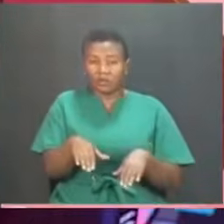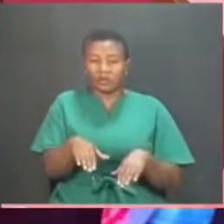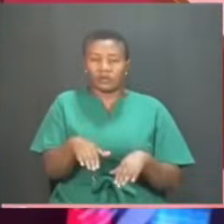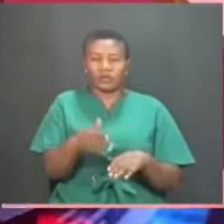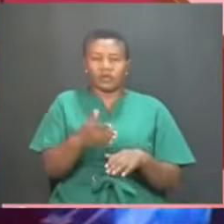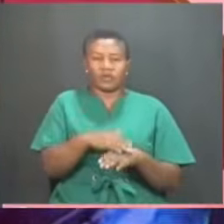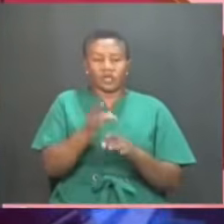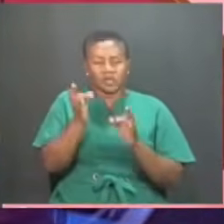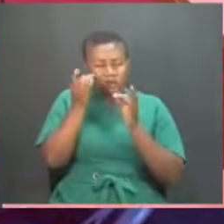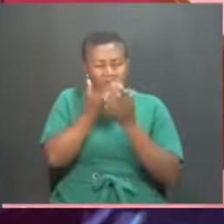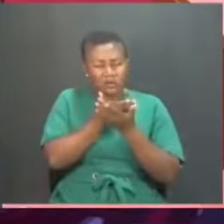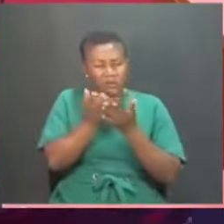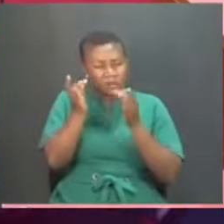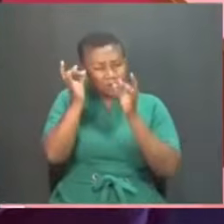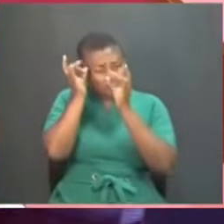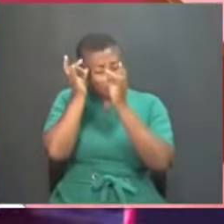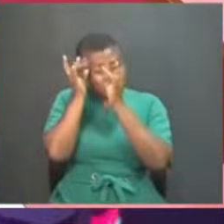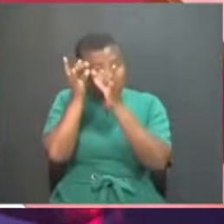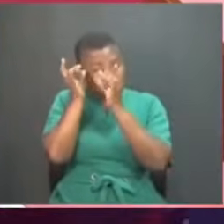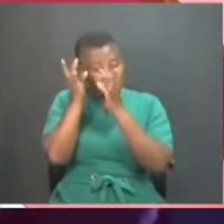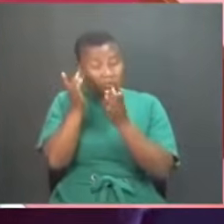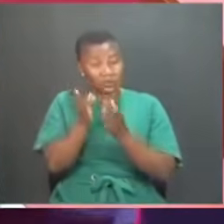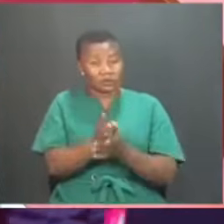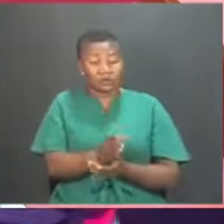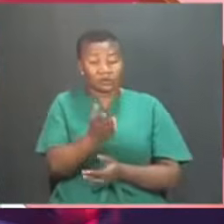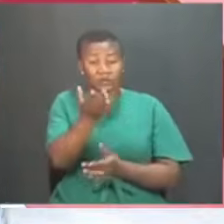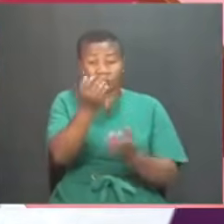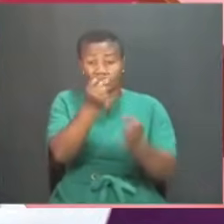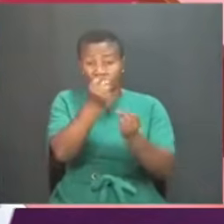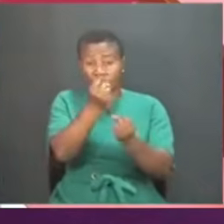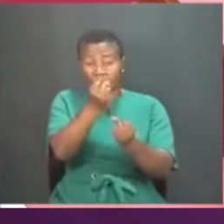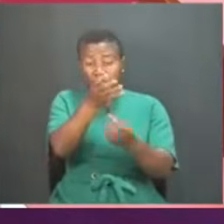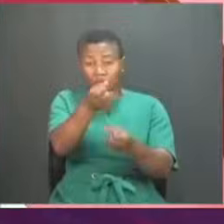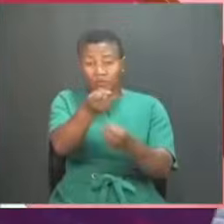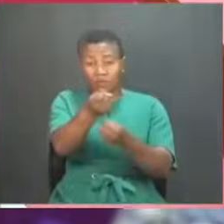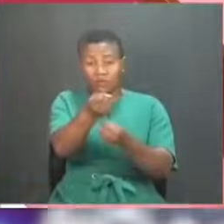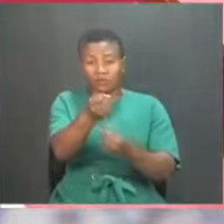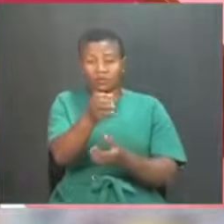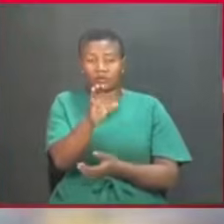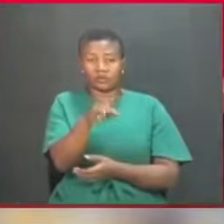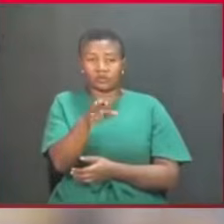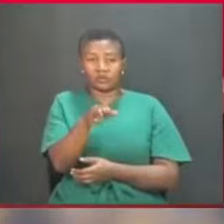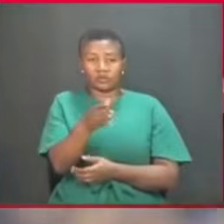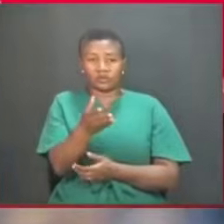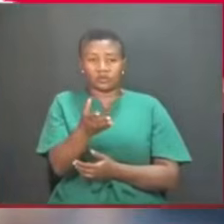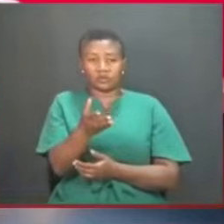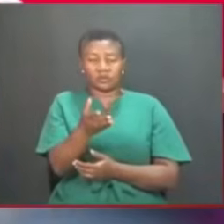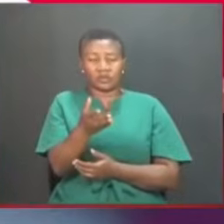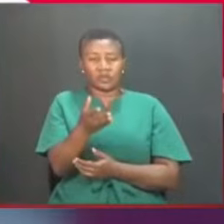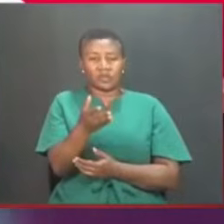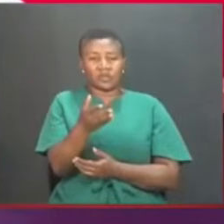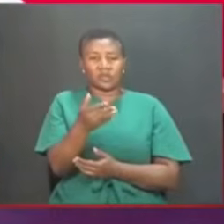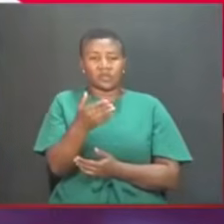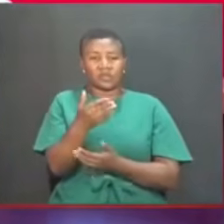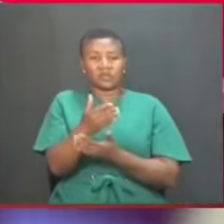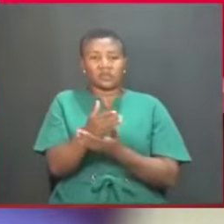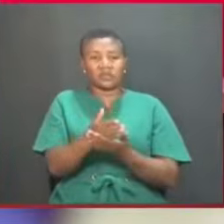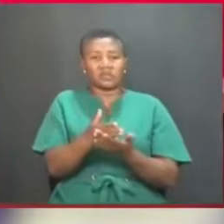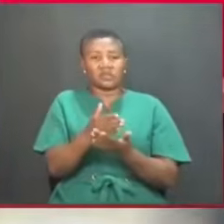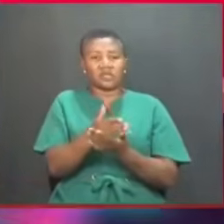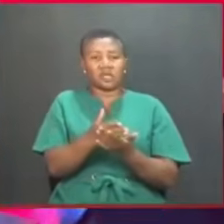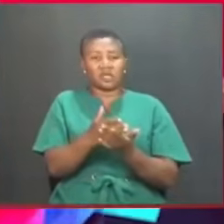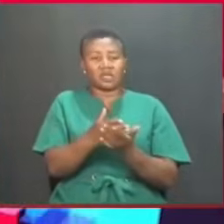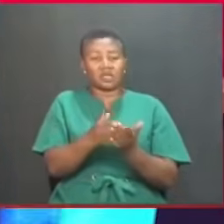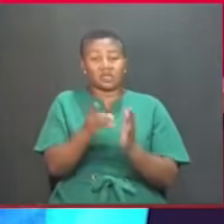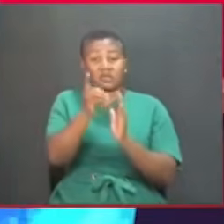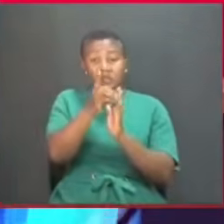tragic incident that occurred this morning. Minister, just a minute. My attention has been drawn to the presence of some deaconess